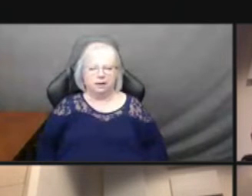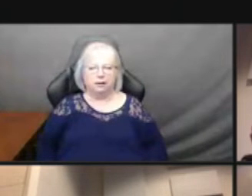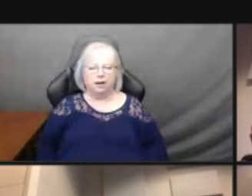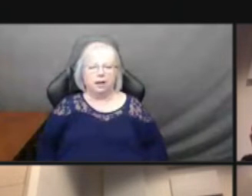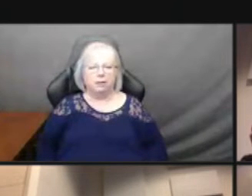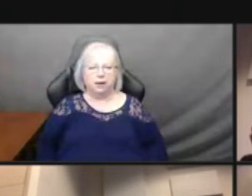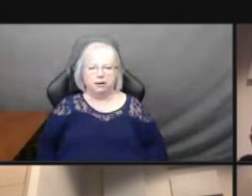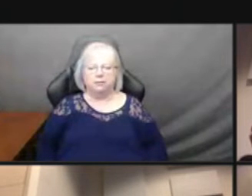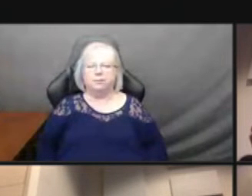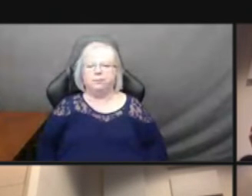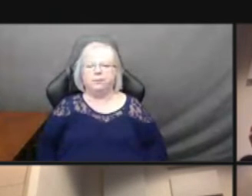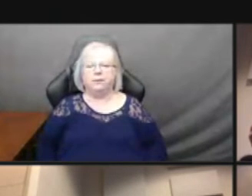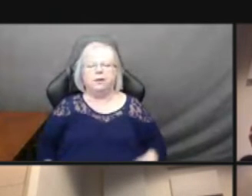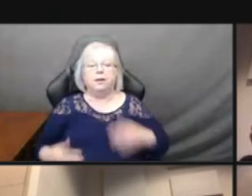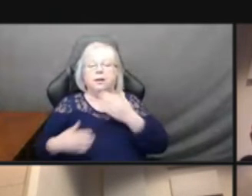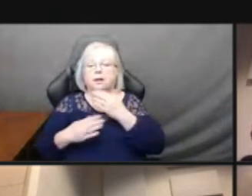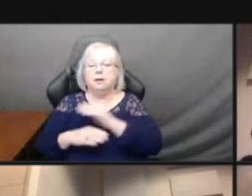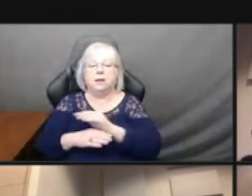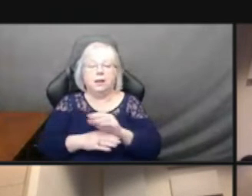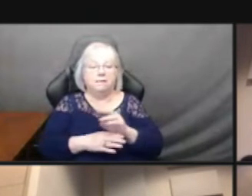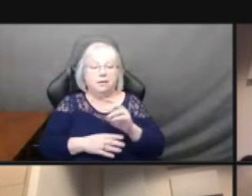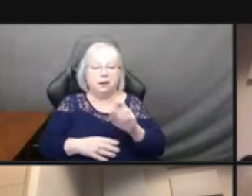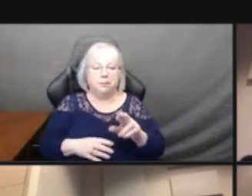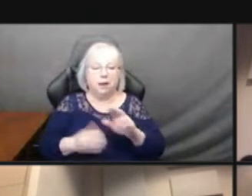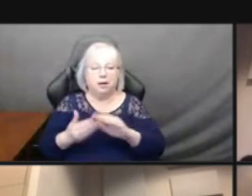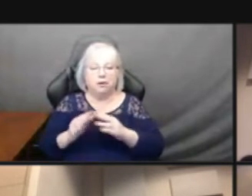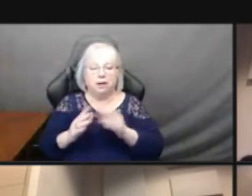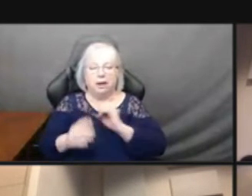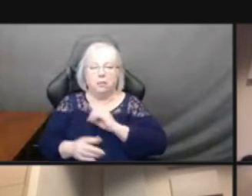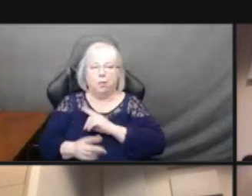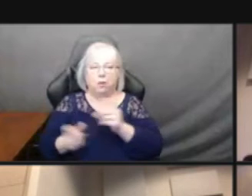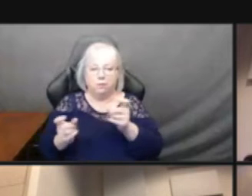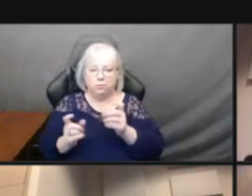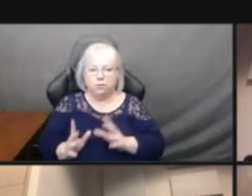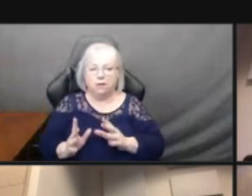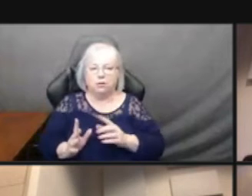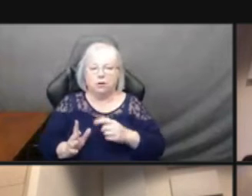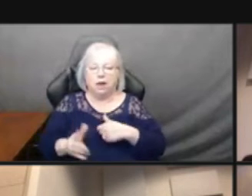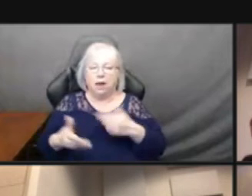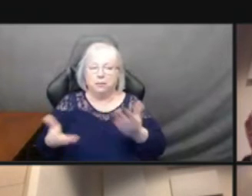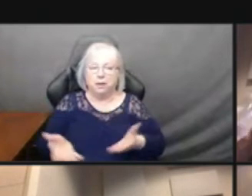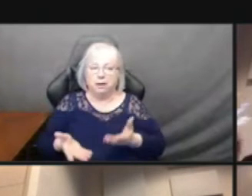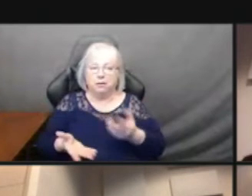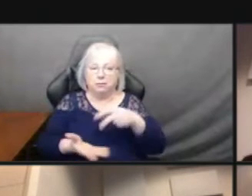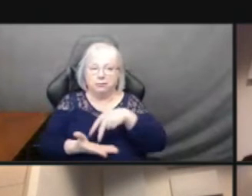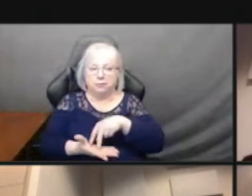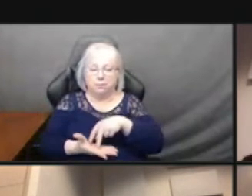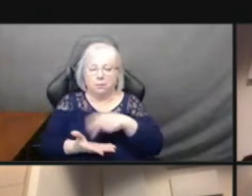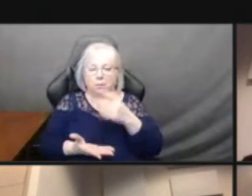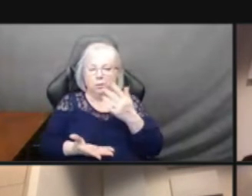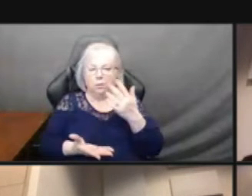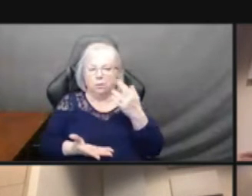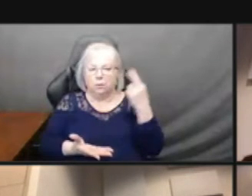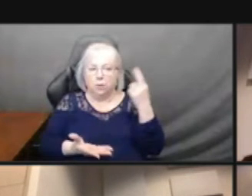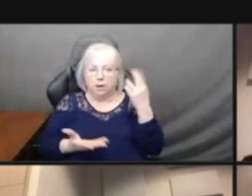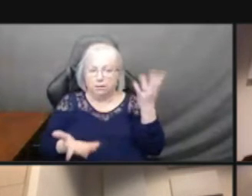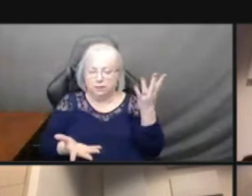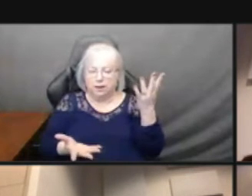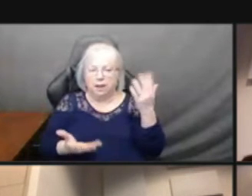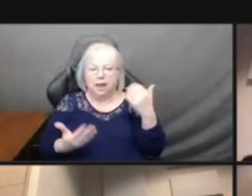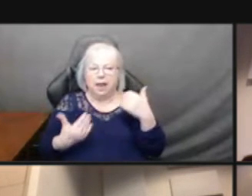Good evening, Mayor, City Board of Directors. I'm up here because I had gathered